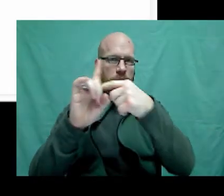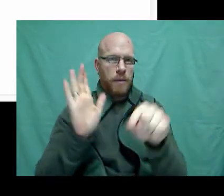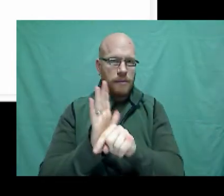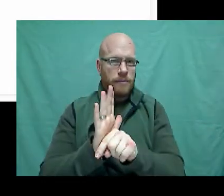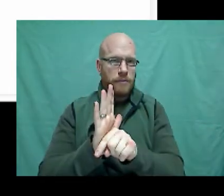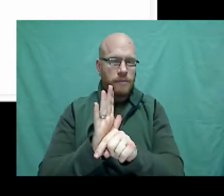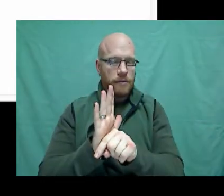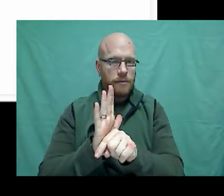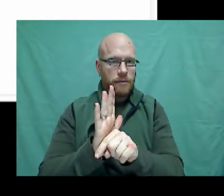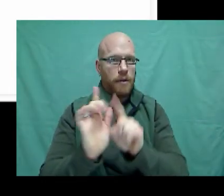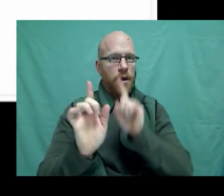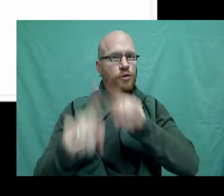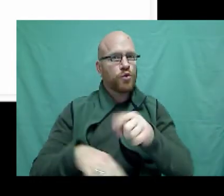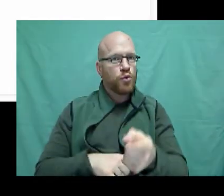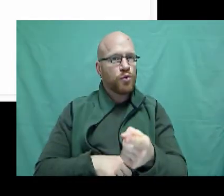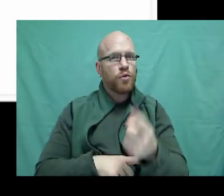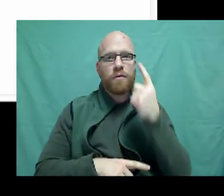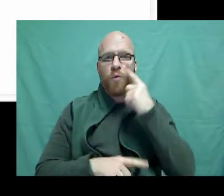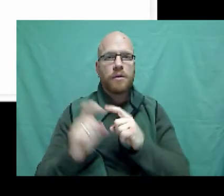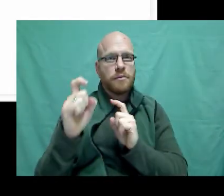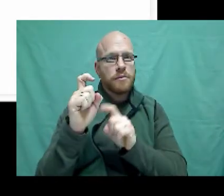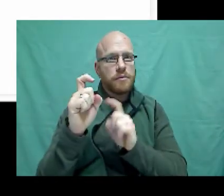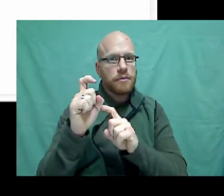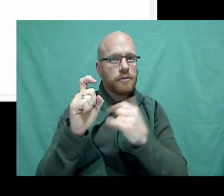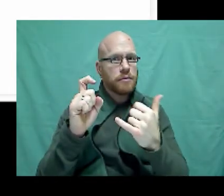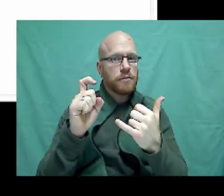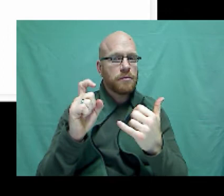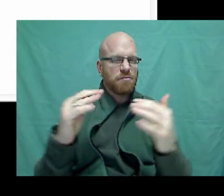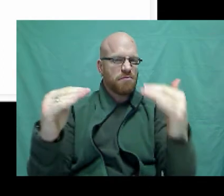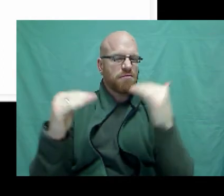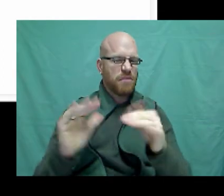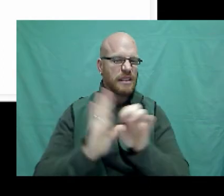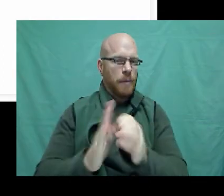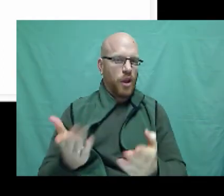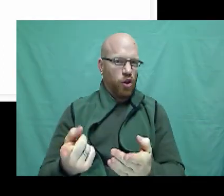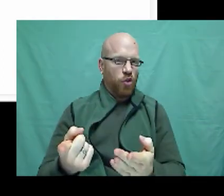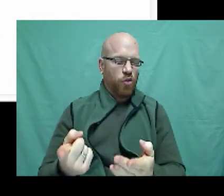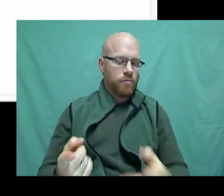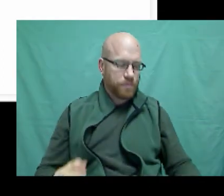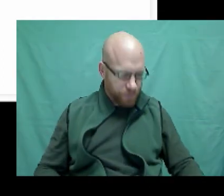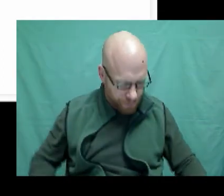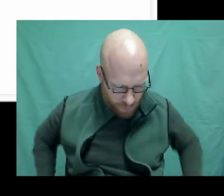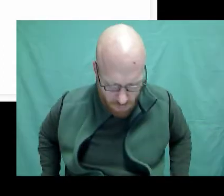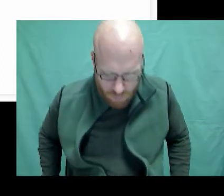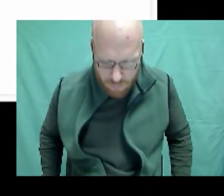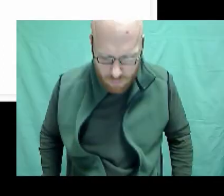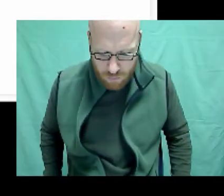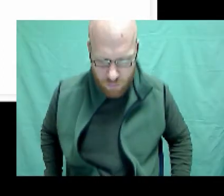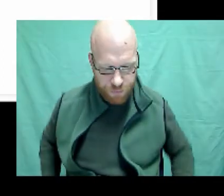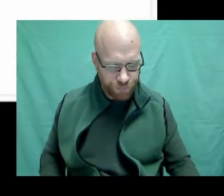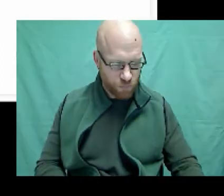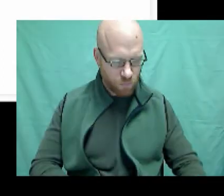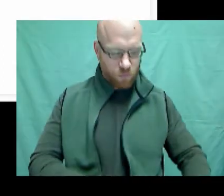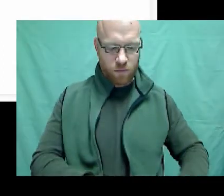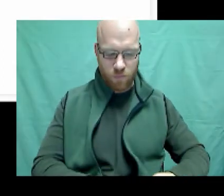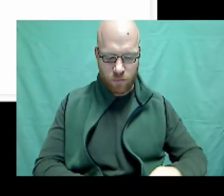for x, both a positive answer and a negative answer. Here's our next example.